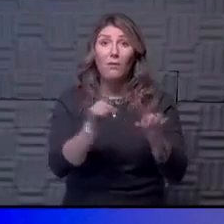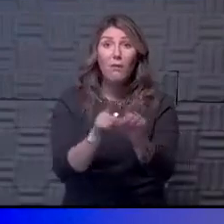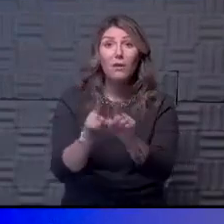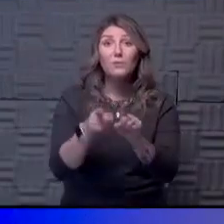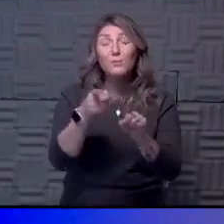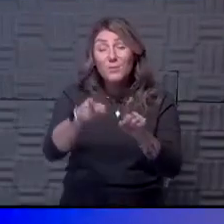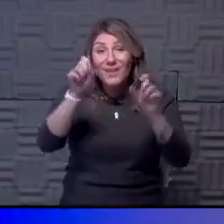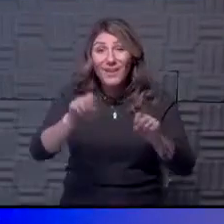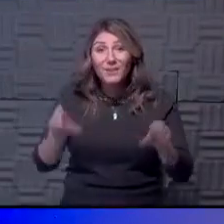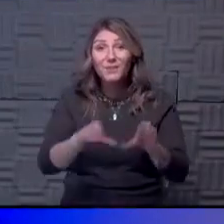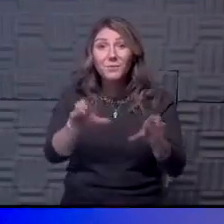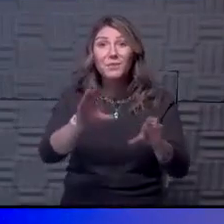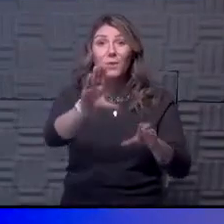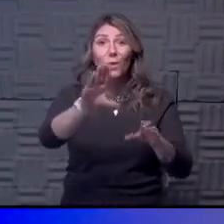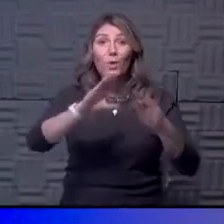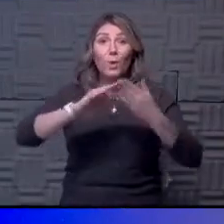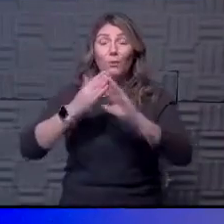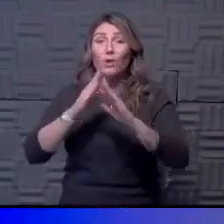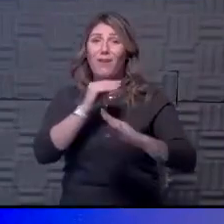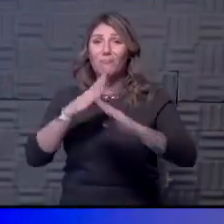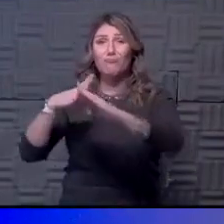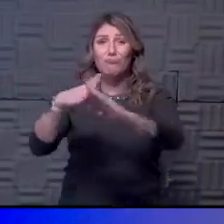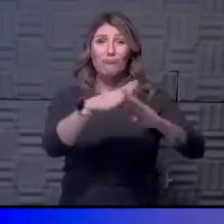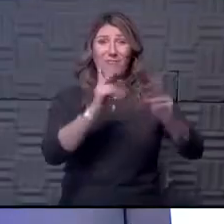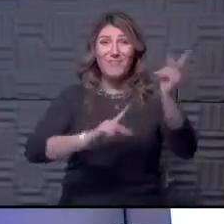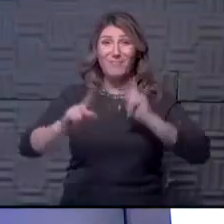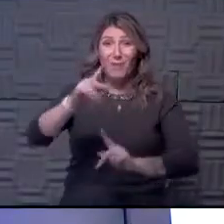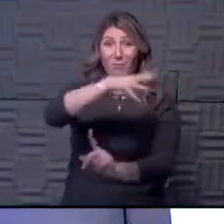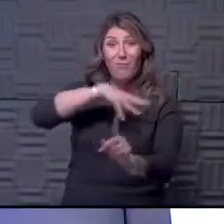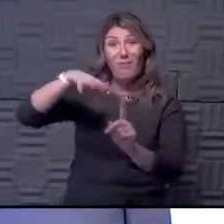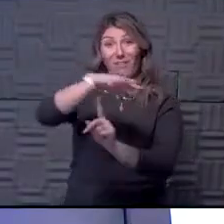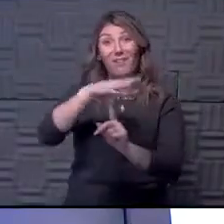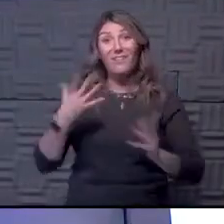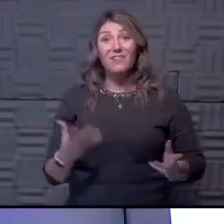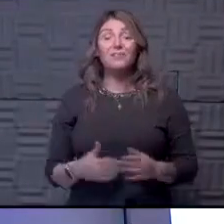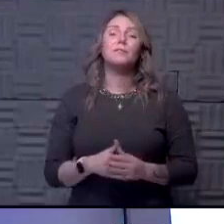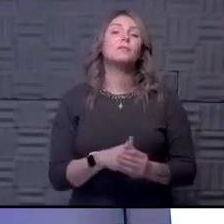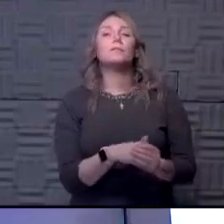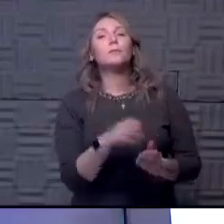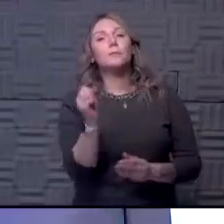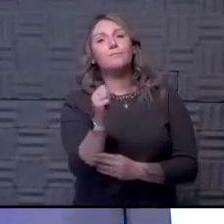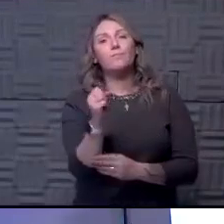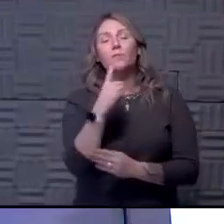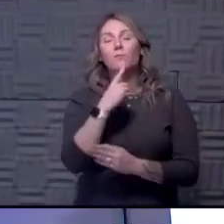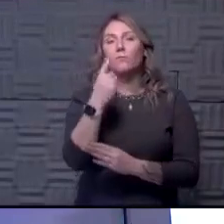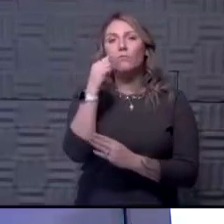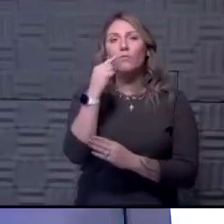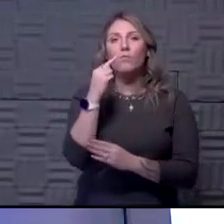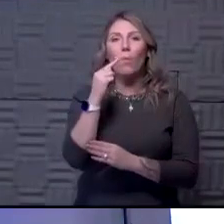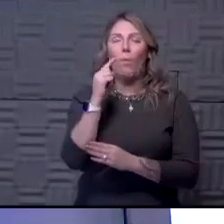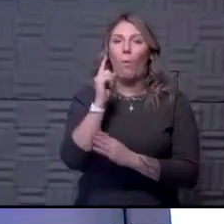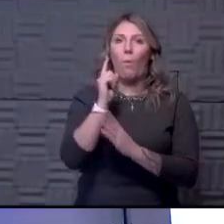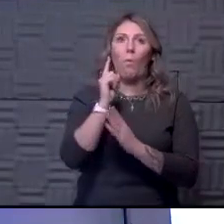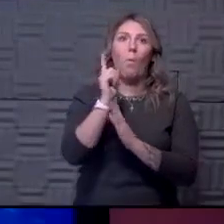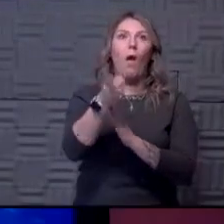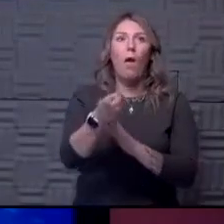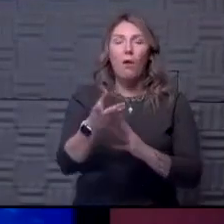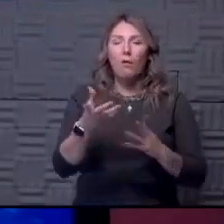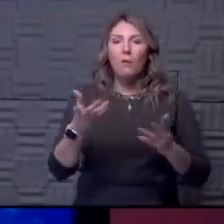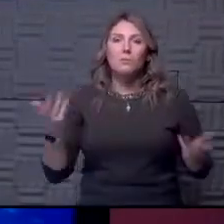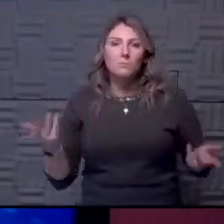you can do it in your communities and protect those people around you. Yeah, and I would say that for a while it was hard